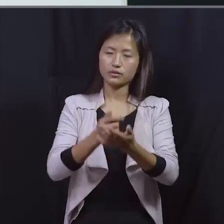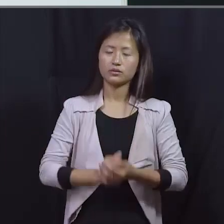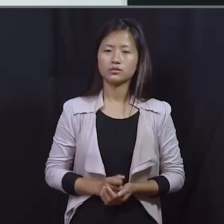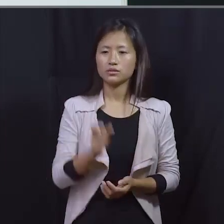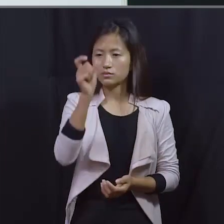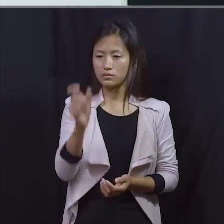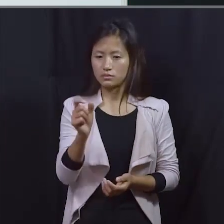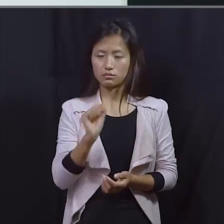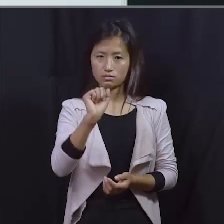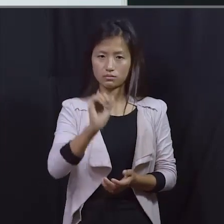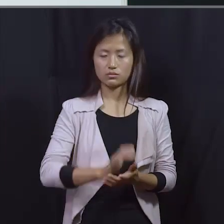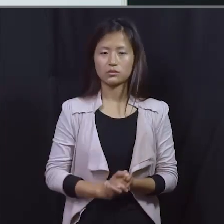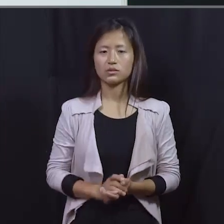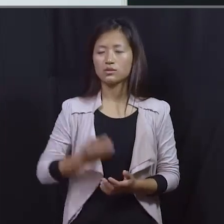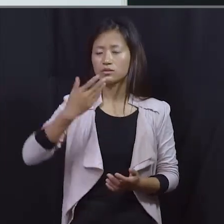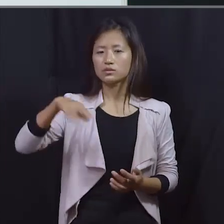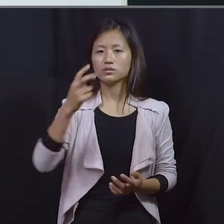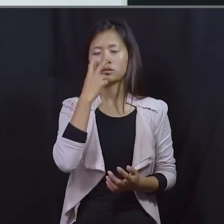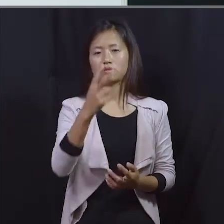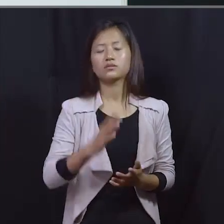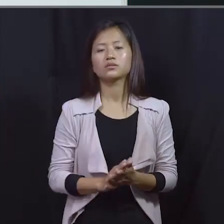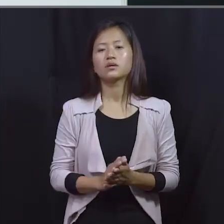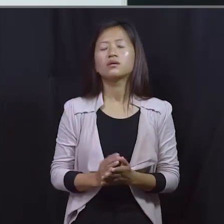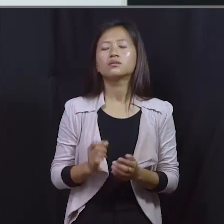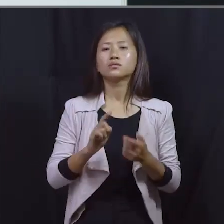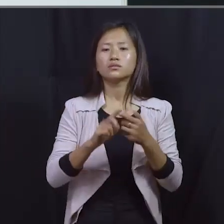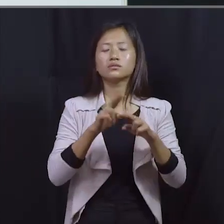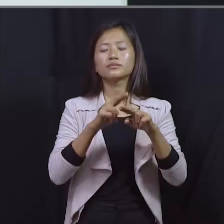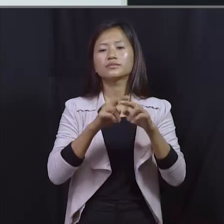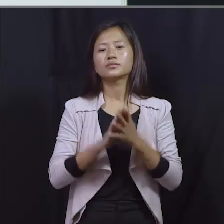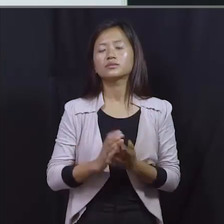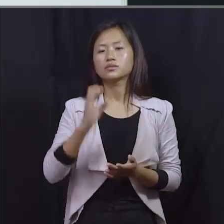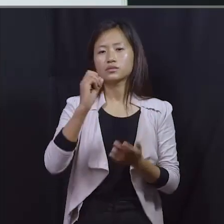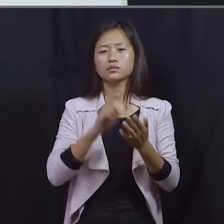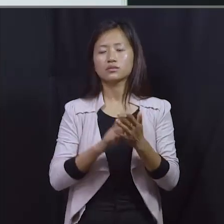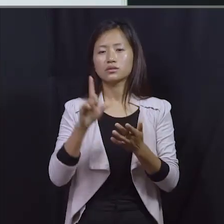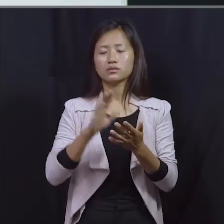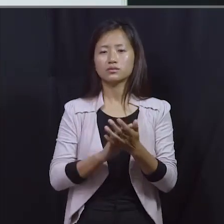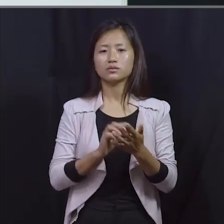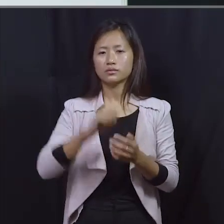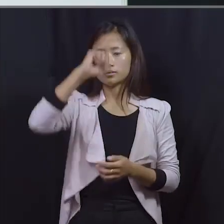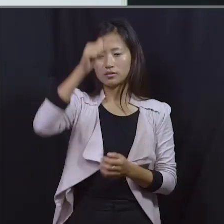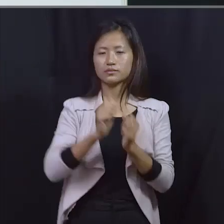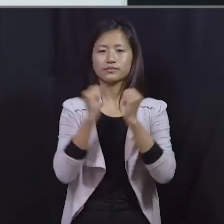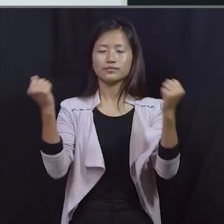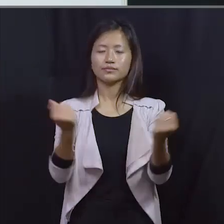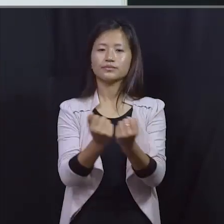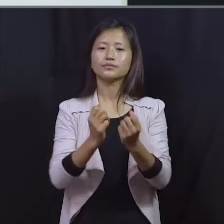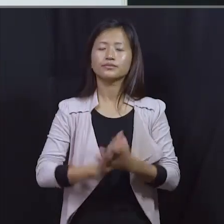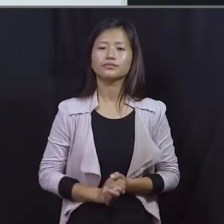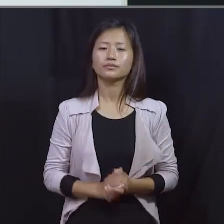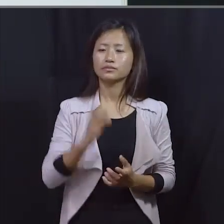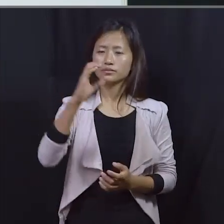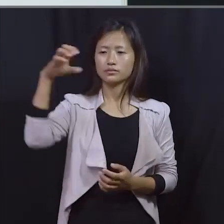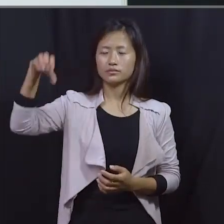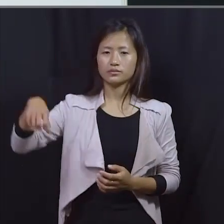indebtedness. So we are going to see the effects of colonialism on the Indian society, especially referring to the